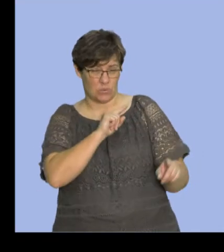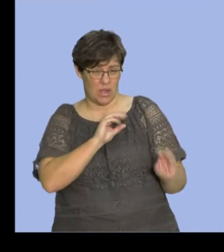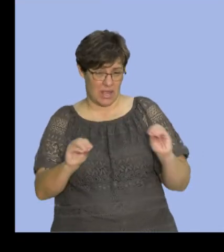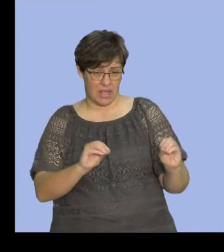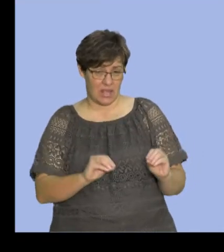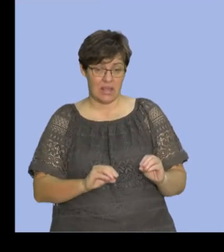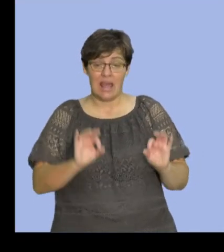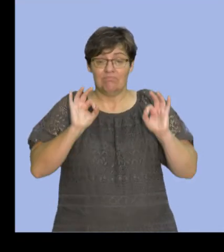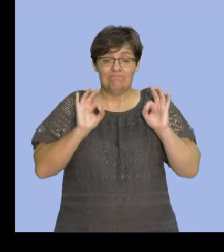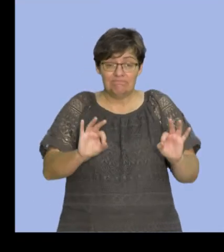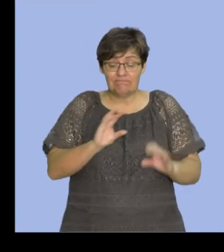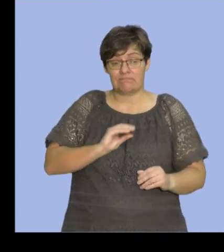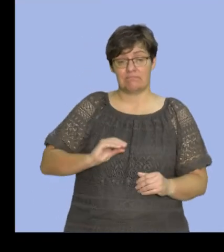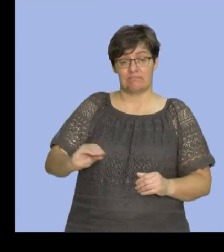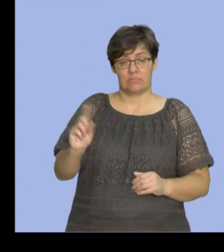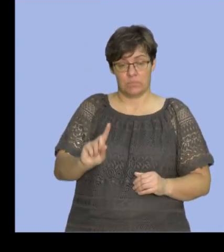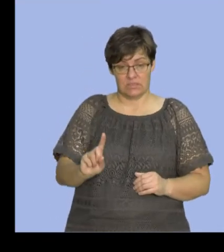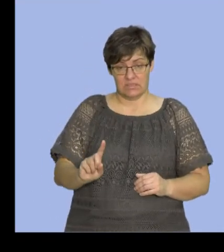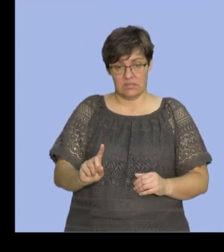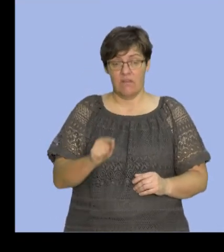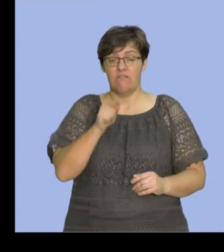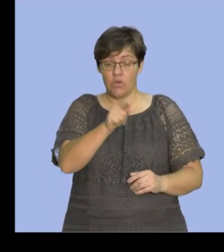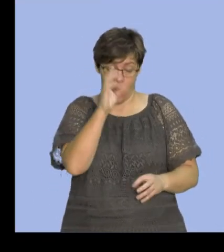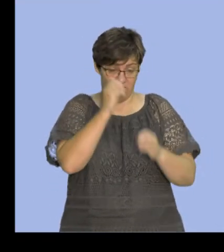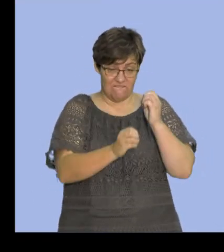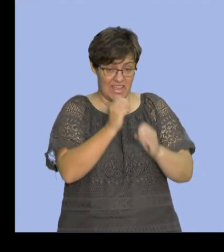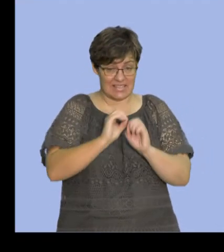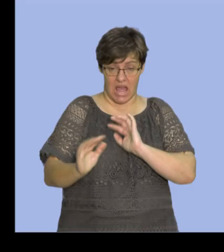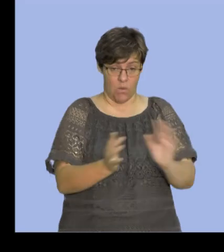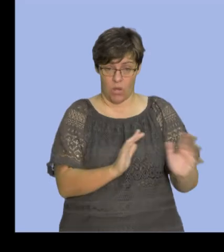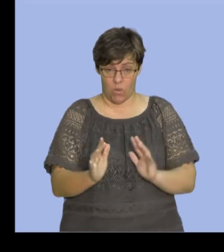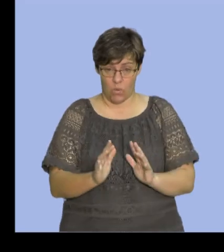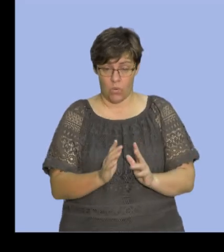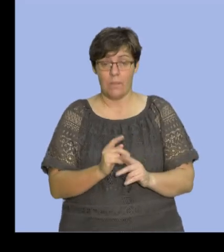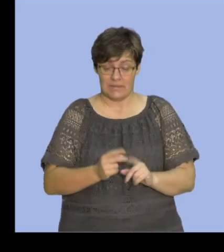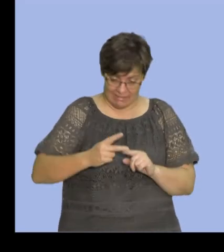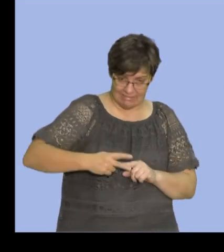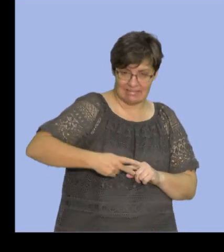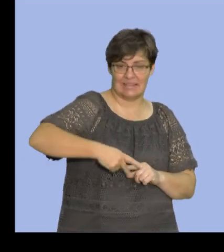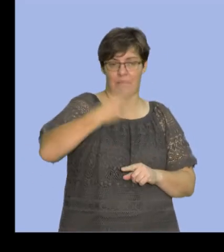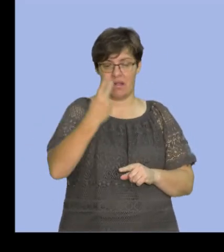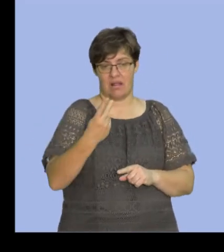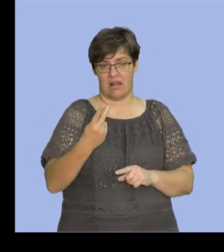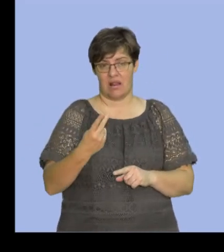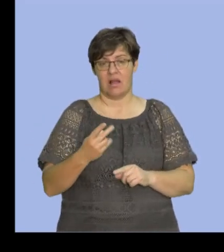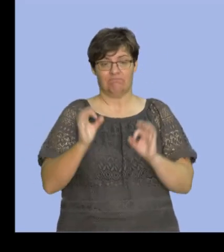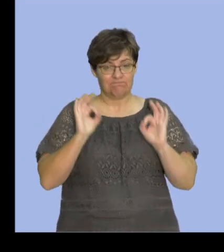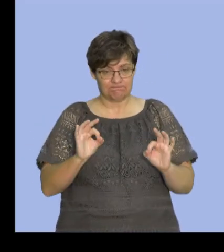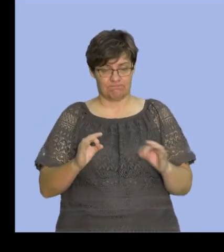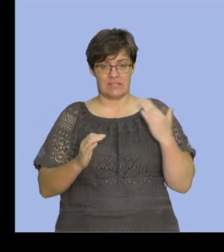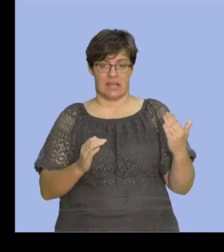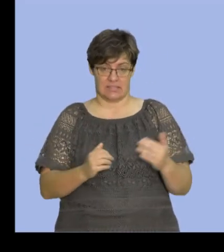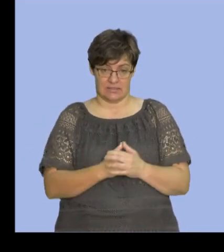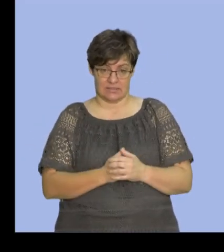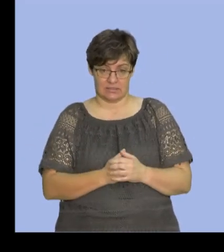The correct entry is, in order to fix it up, you have to double it on the correct side.